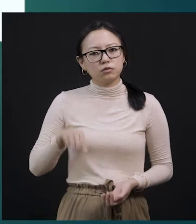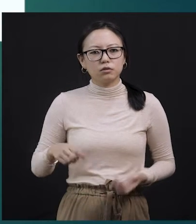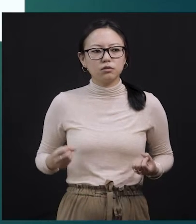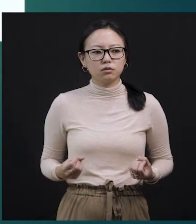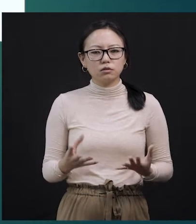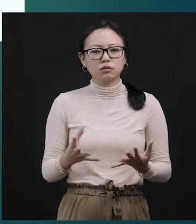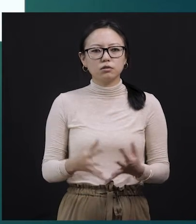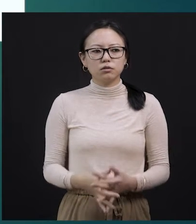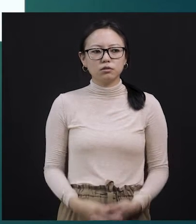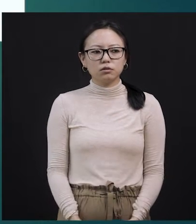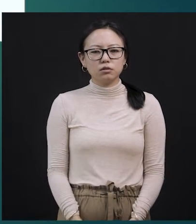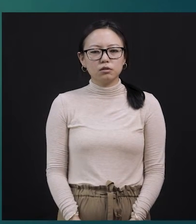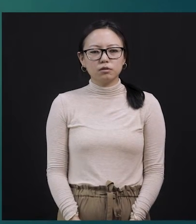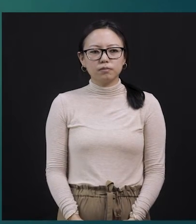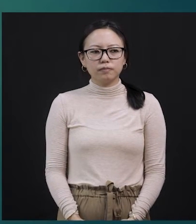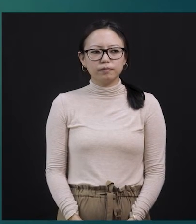That is